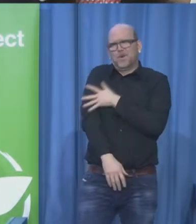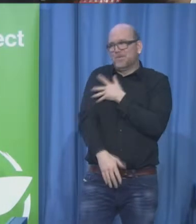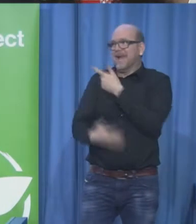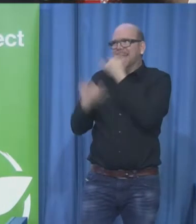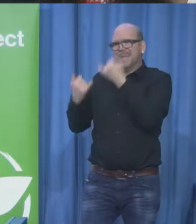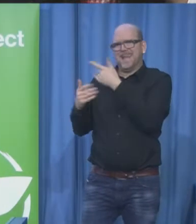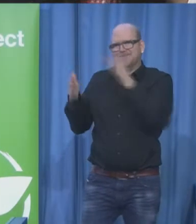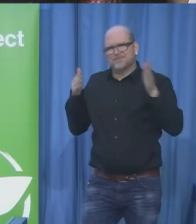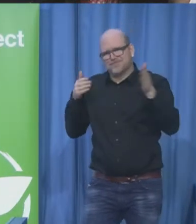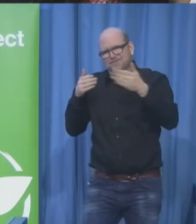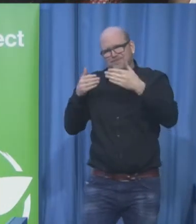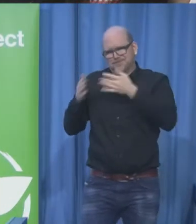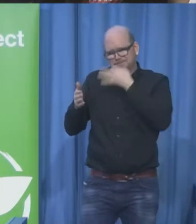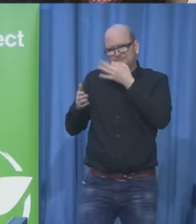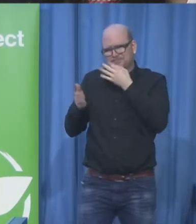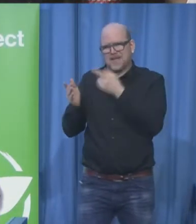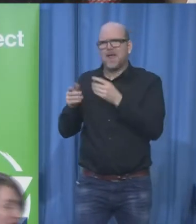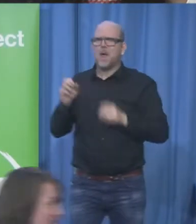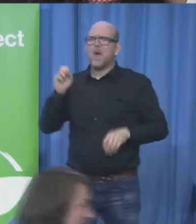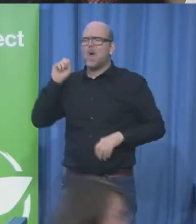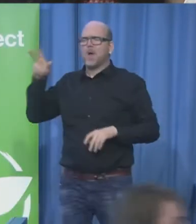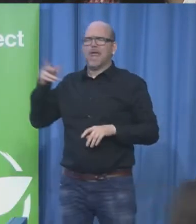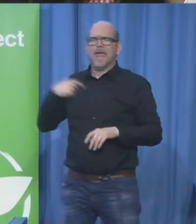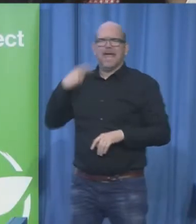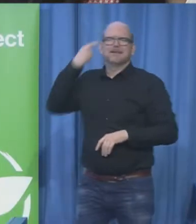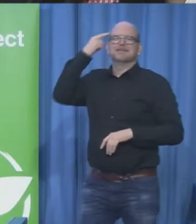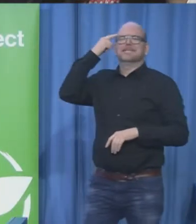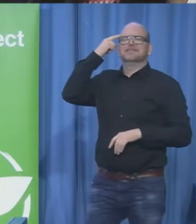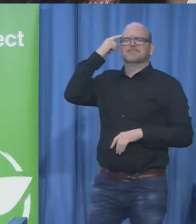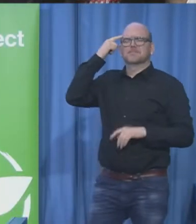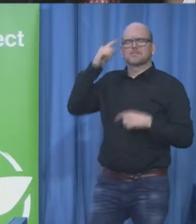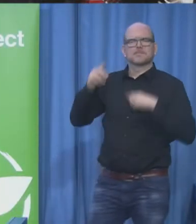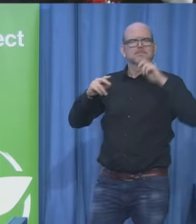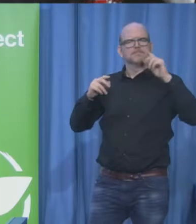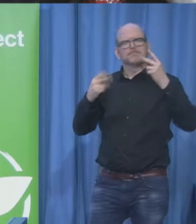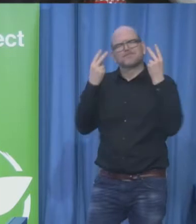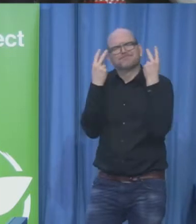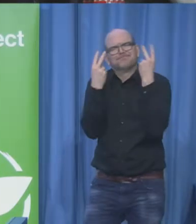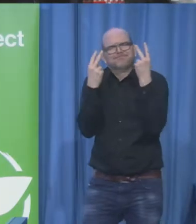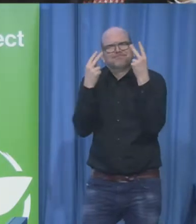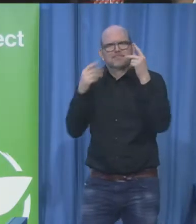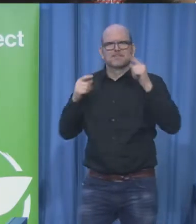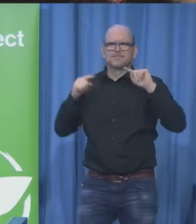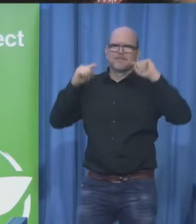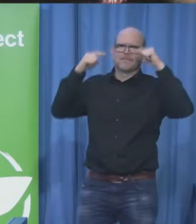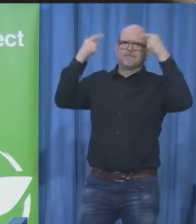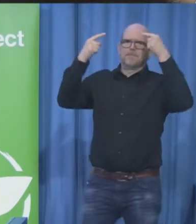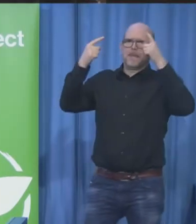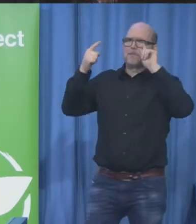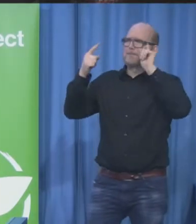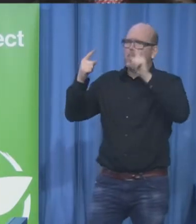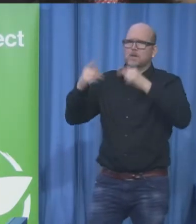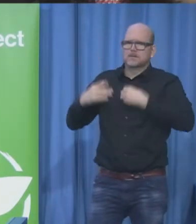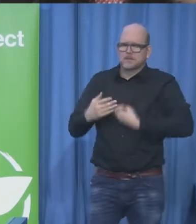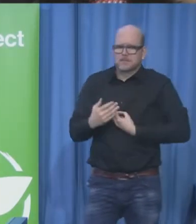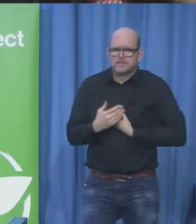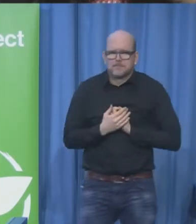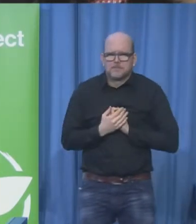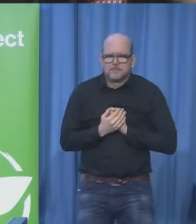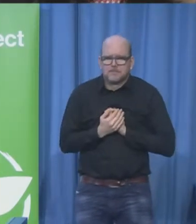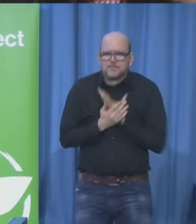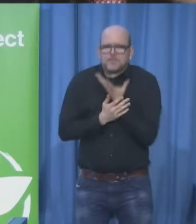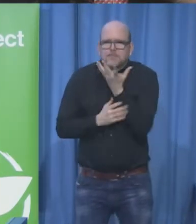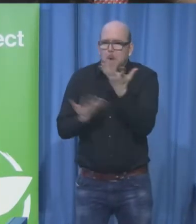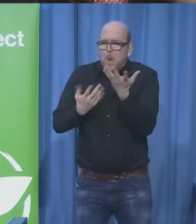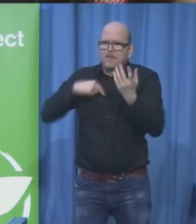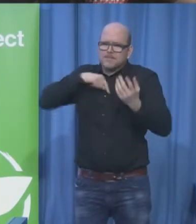it is I think it's important to express thanks. Thank you to each and every one of you for your